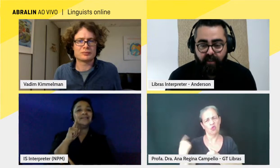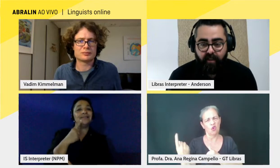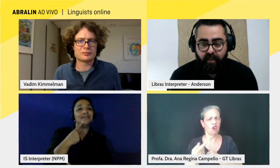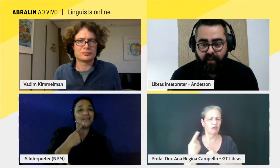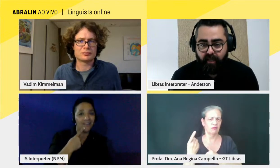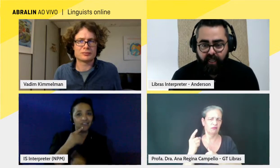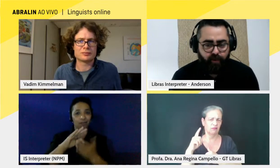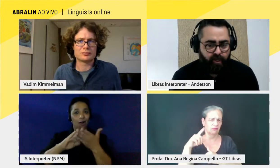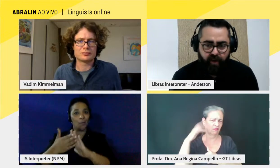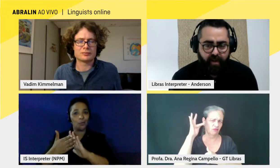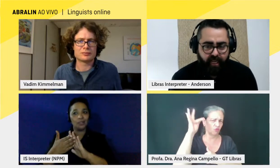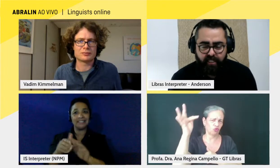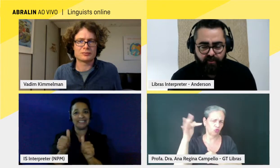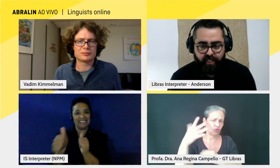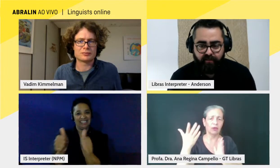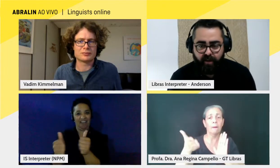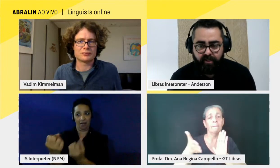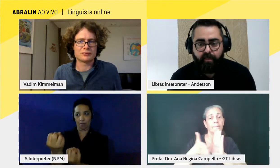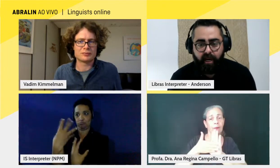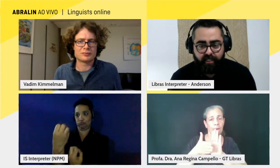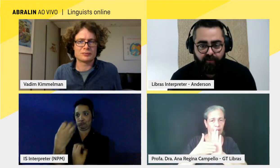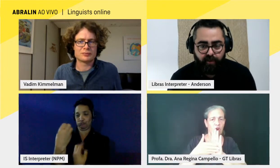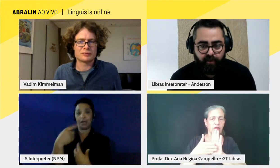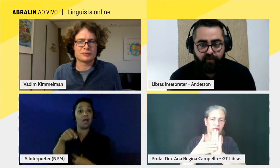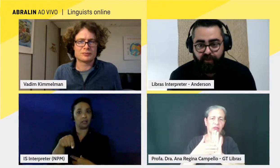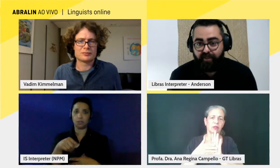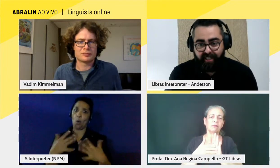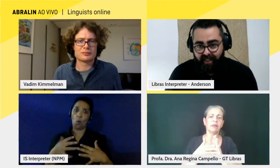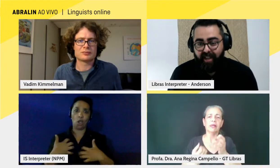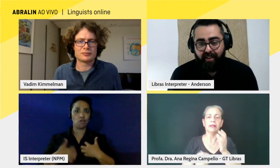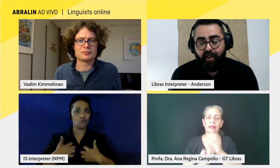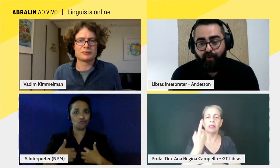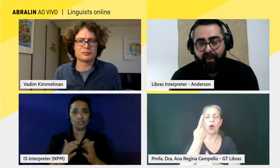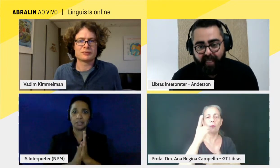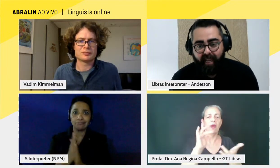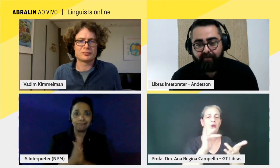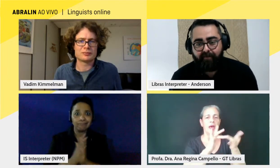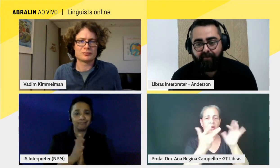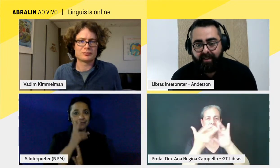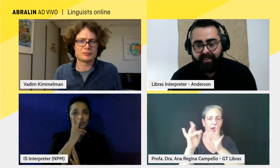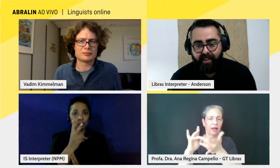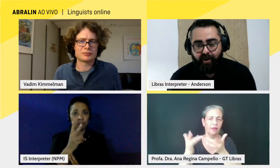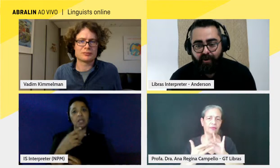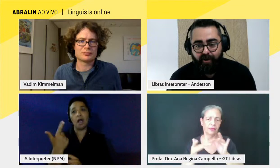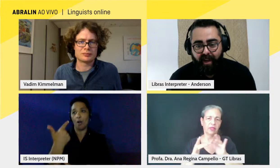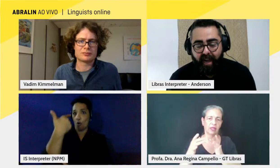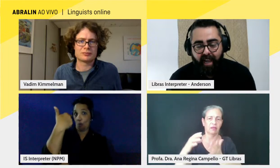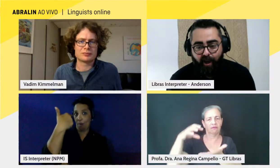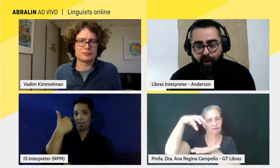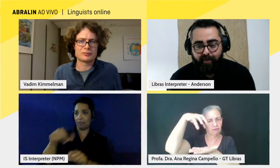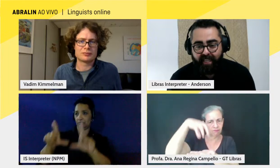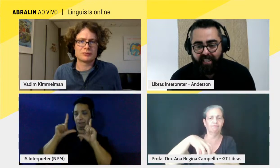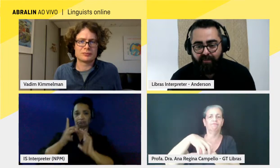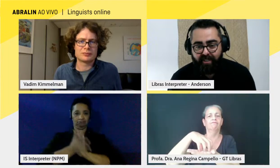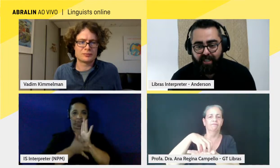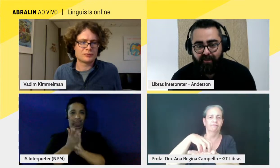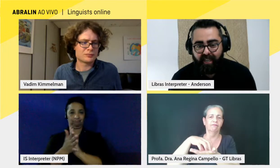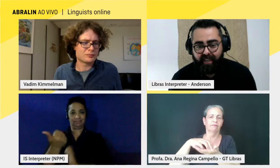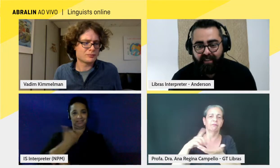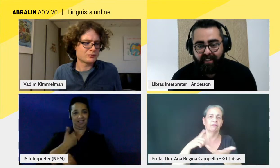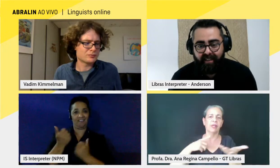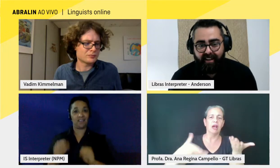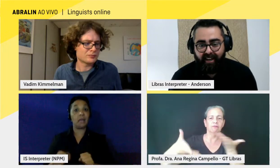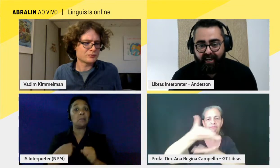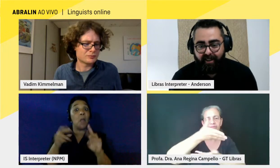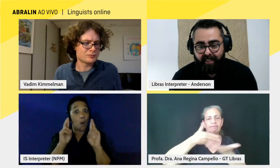consultants. It was very interesting, very smart of you of using the webcam. So I hope that in Brazil we